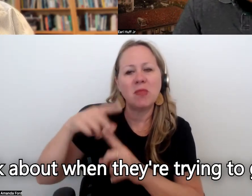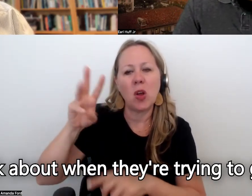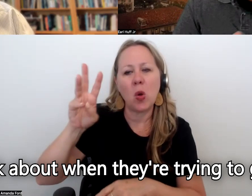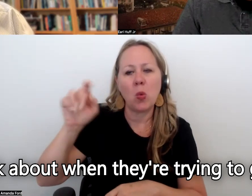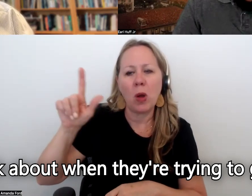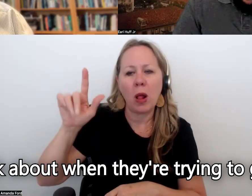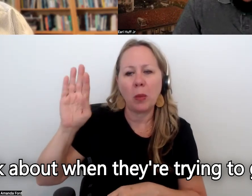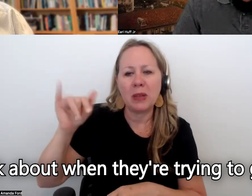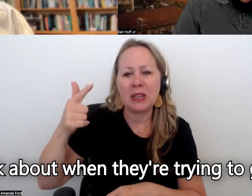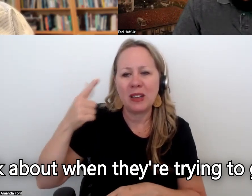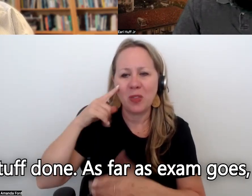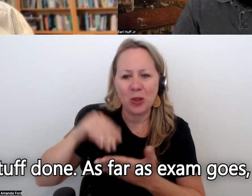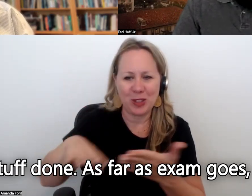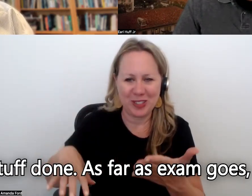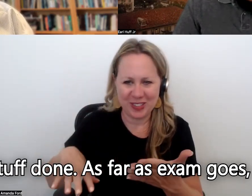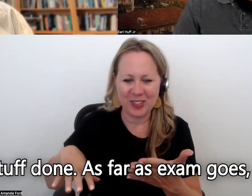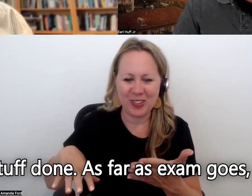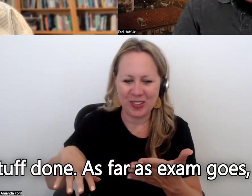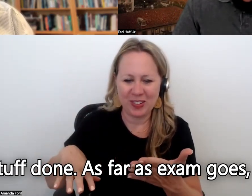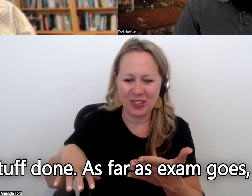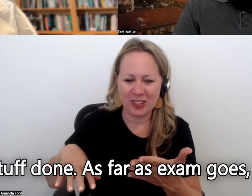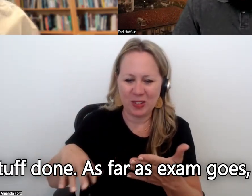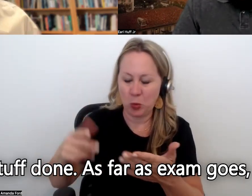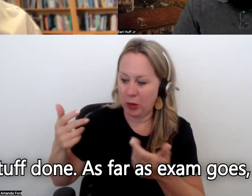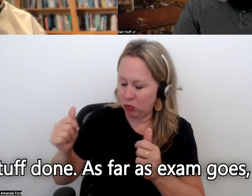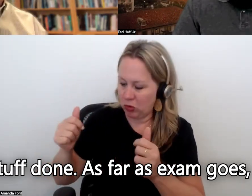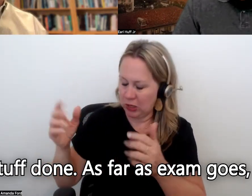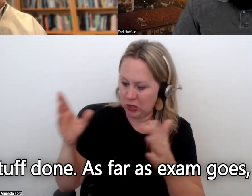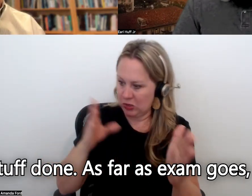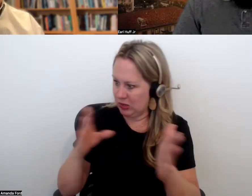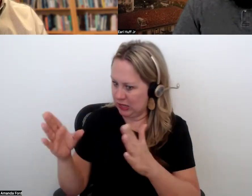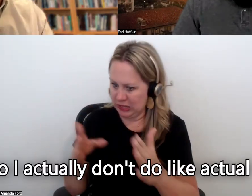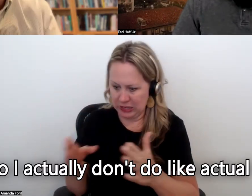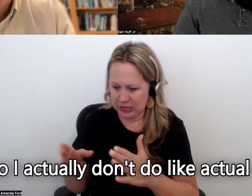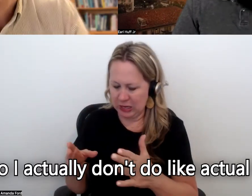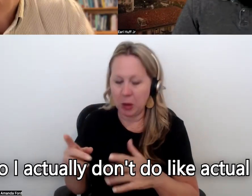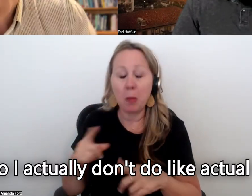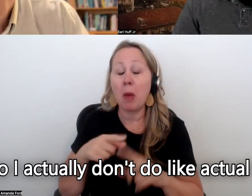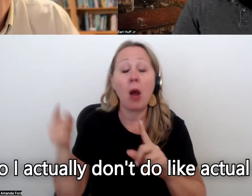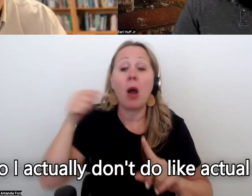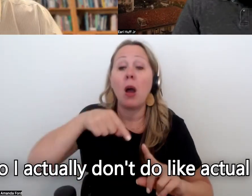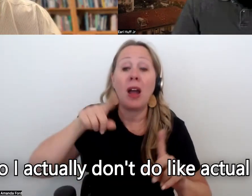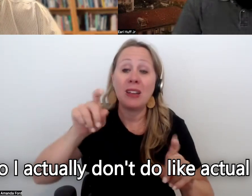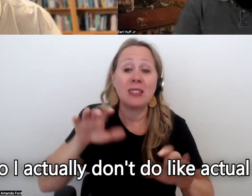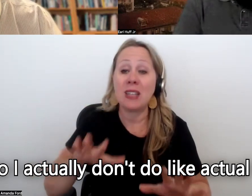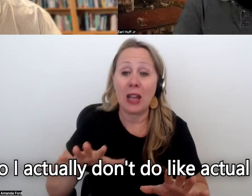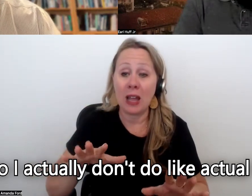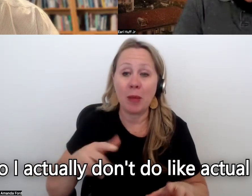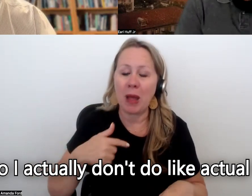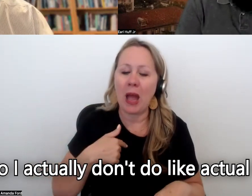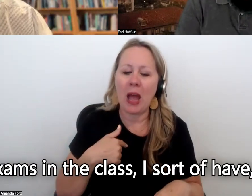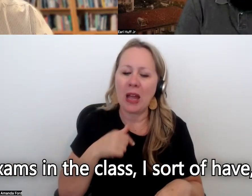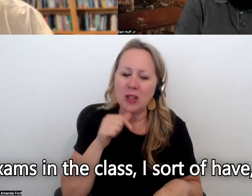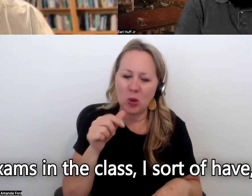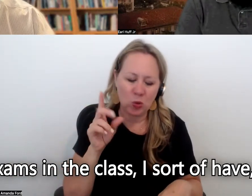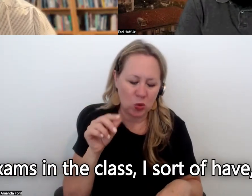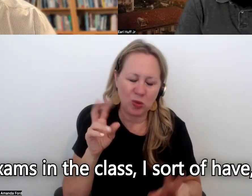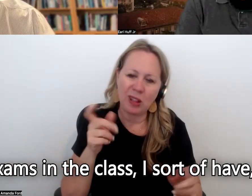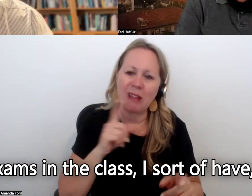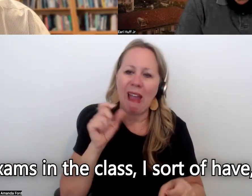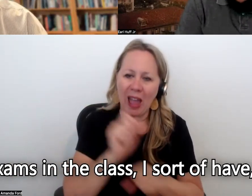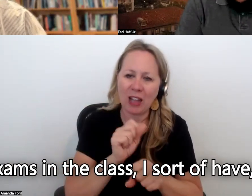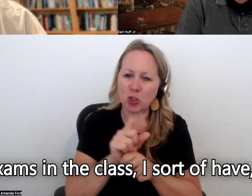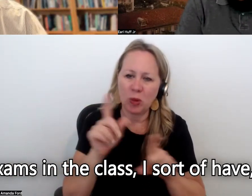think about when they're trying to get stuff done. Okay. As far as exam goes, so I actually don't do like actual exams